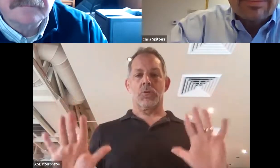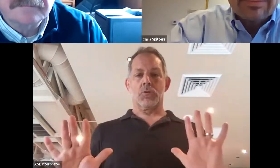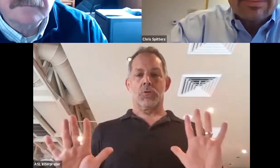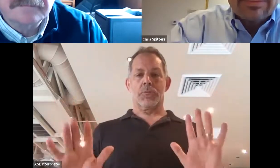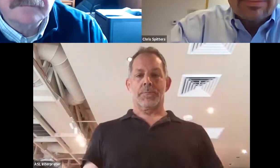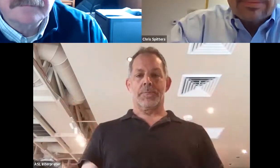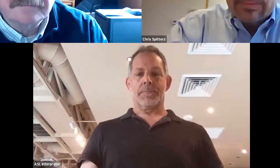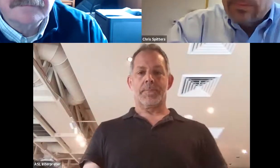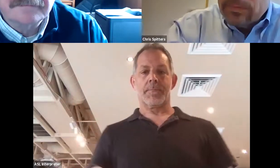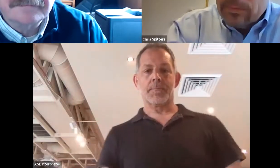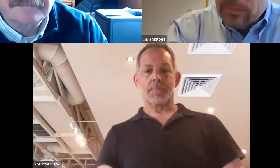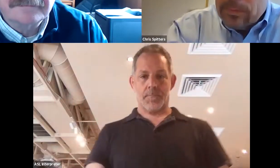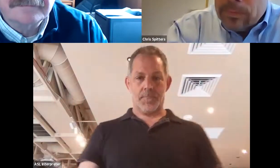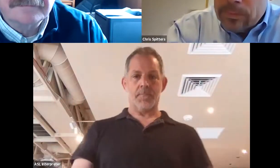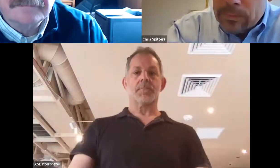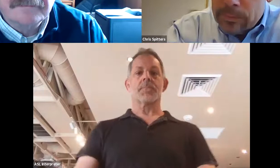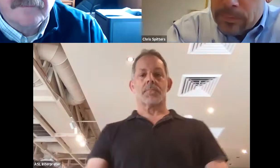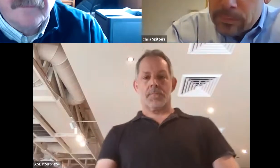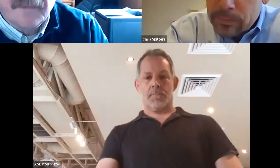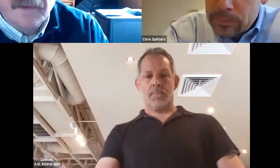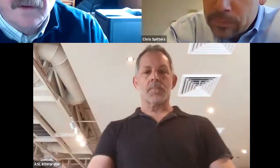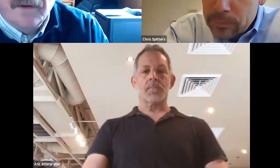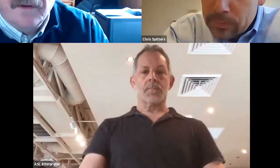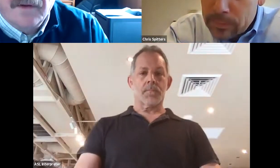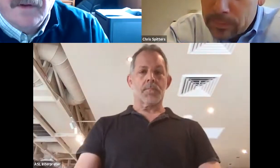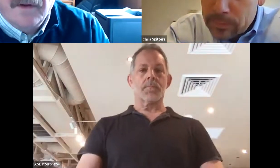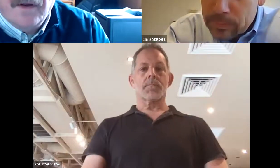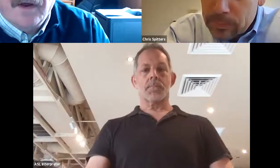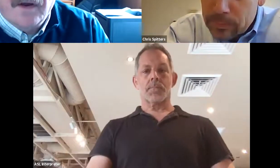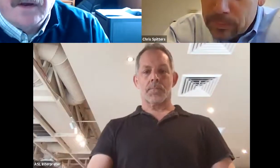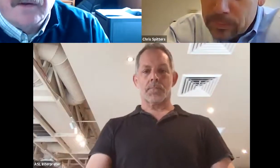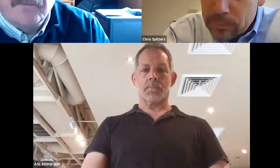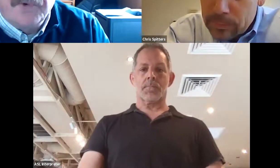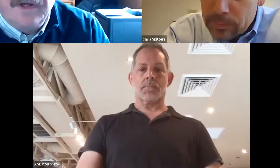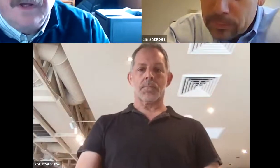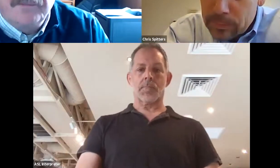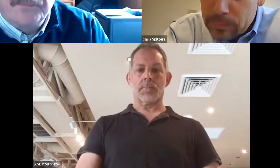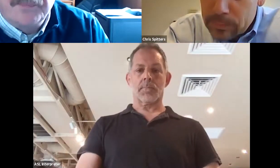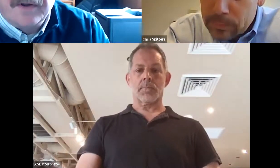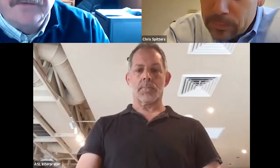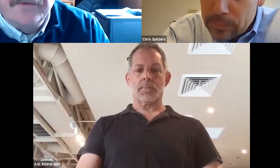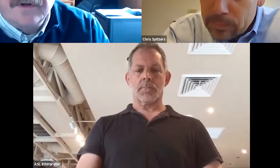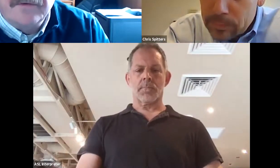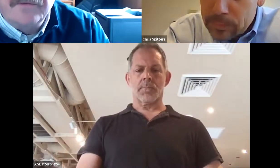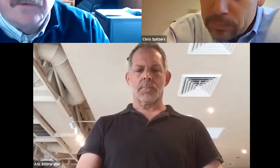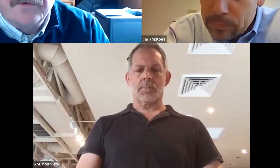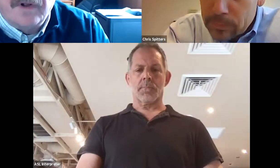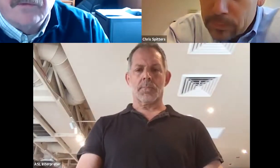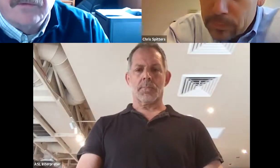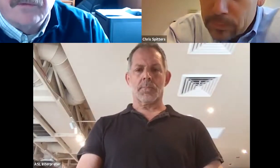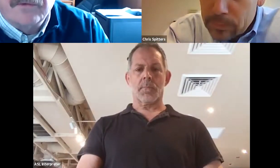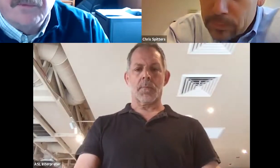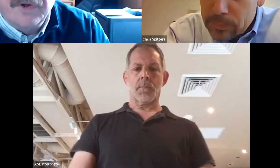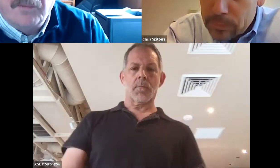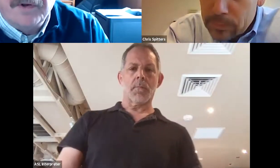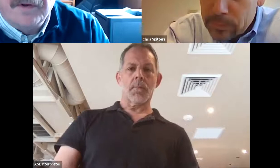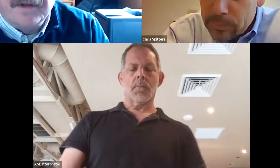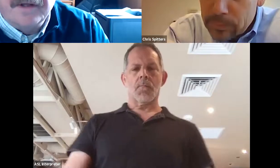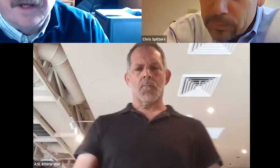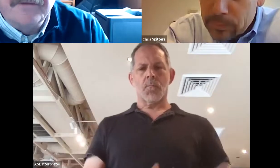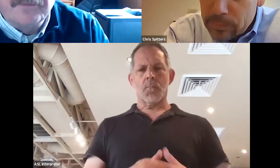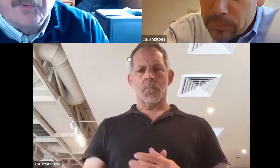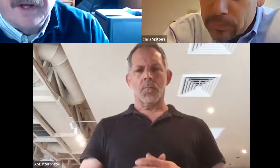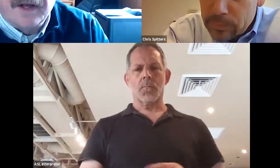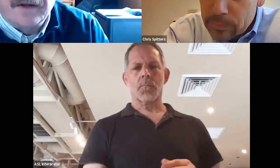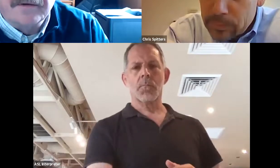It looks like we've got one, so we'll answer this last question before wrapping up. We keep seeing schools all over reopen and